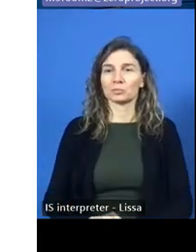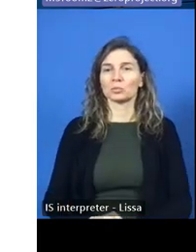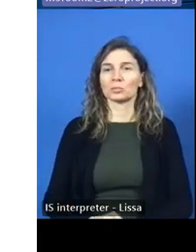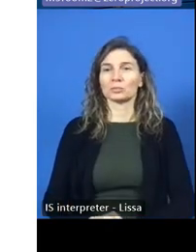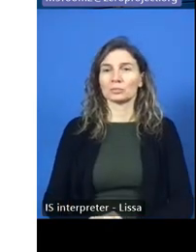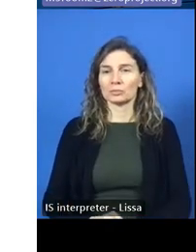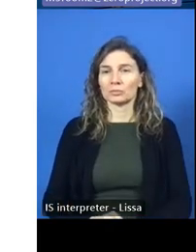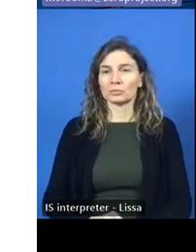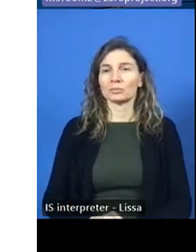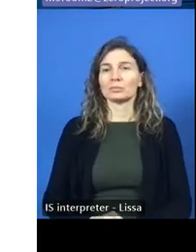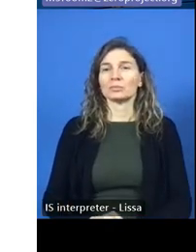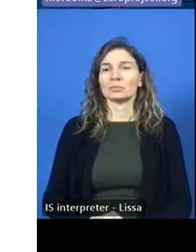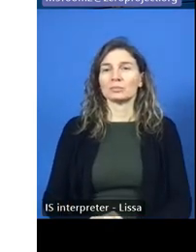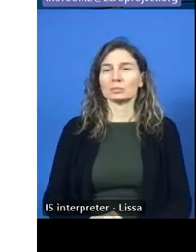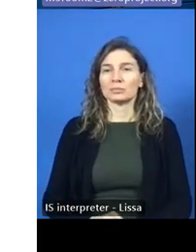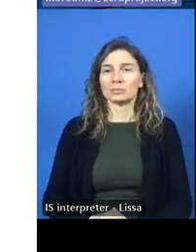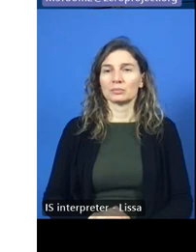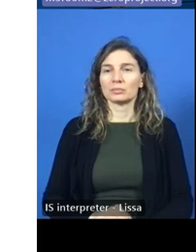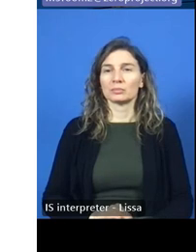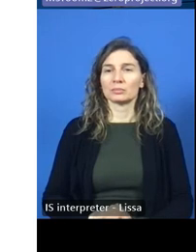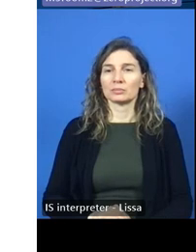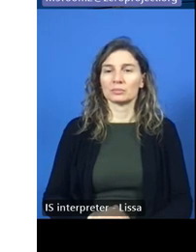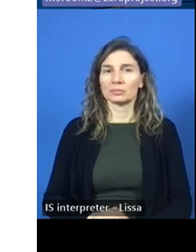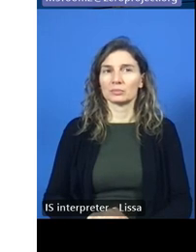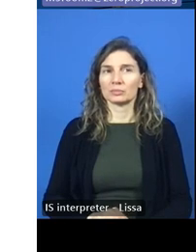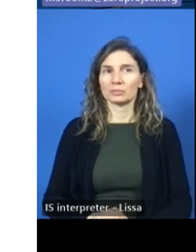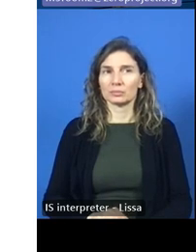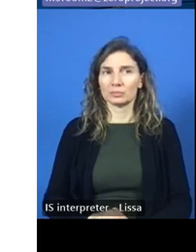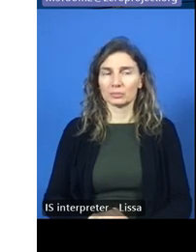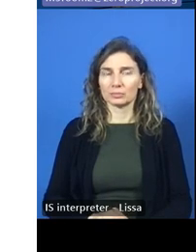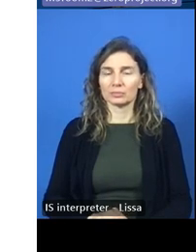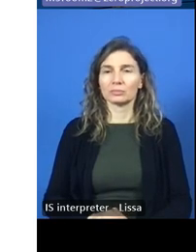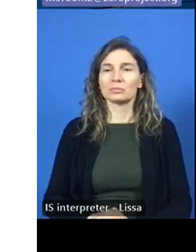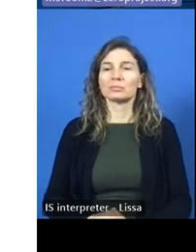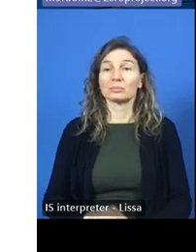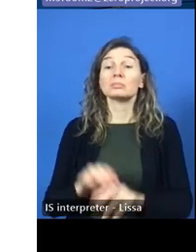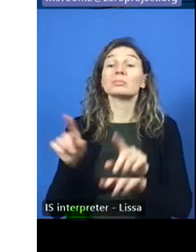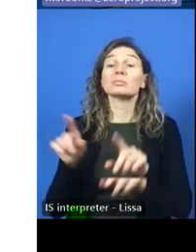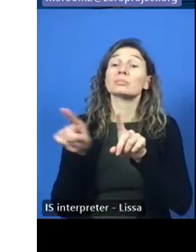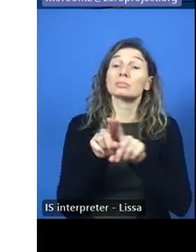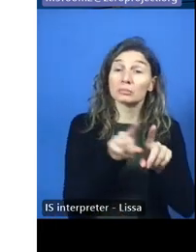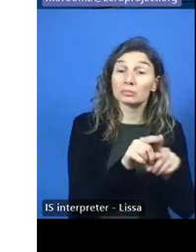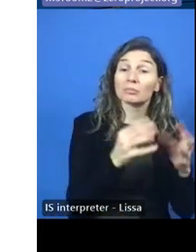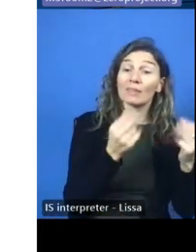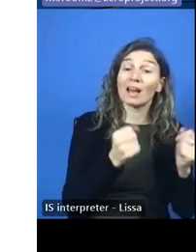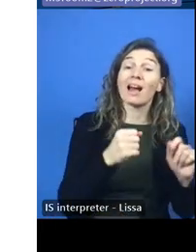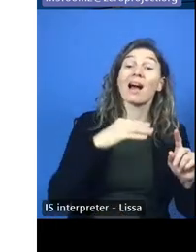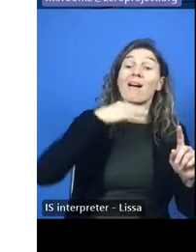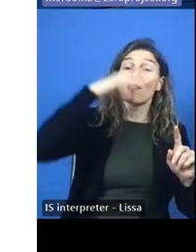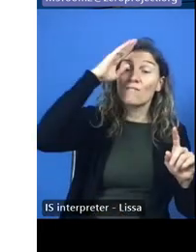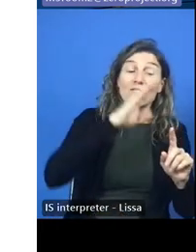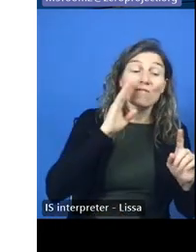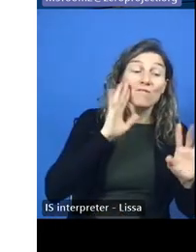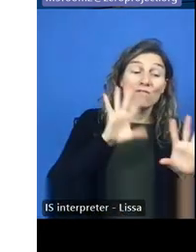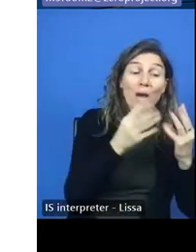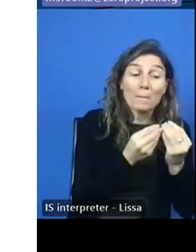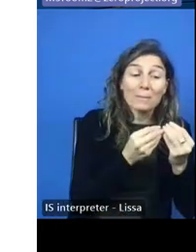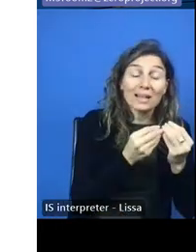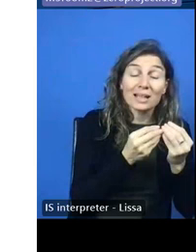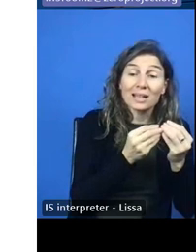incidencias en el Estado para bien de sus derechos. They have also a family and parents association that works in order to